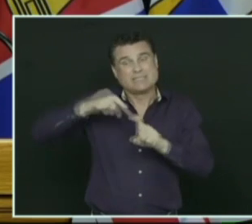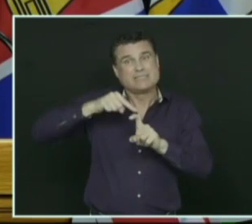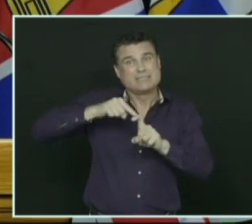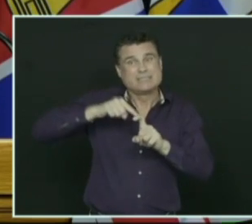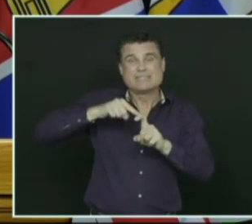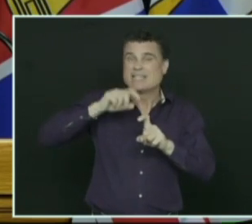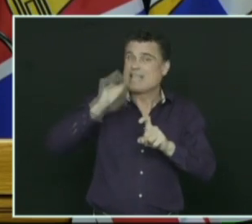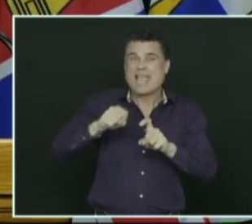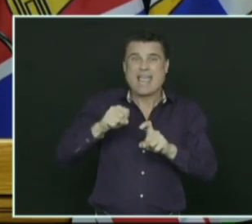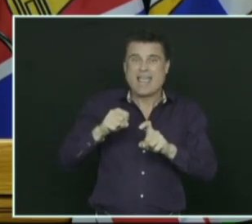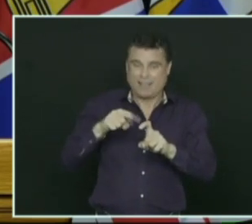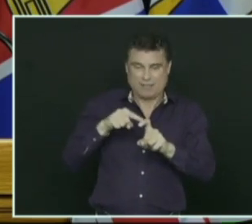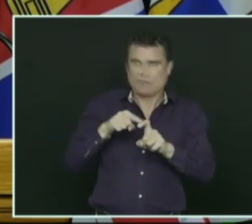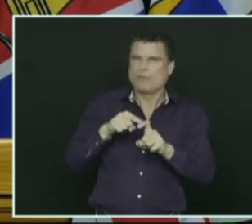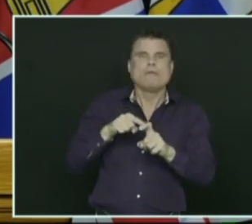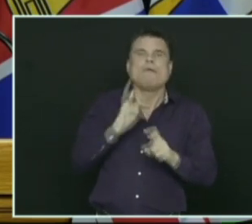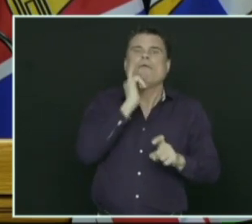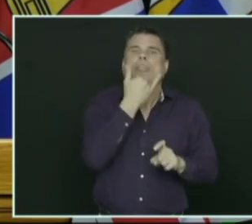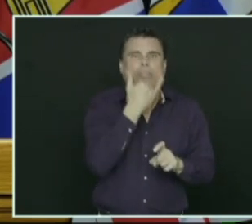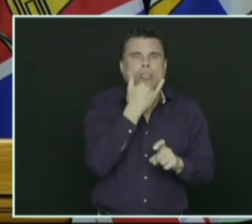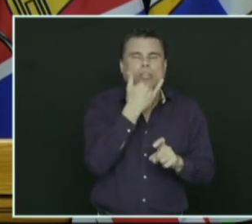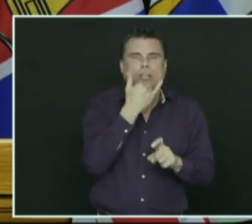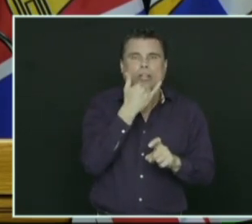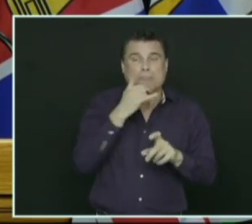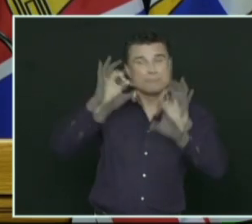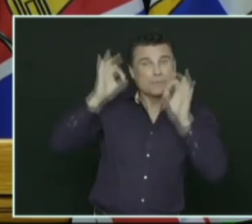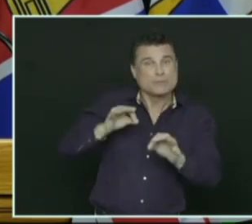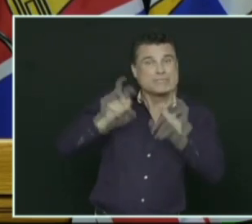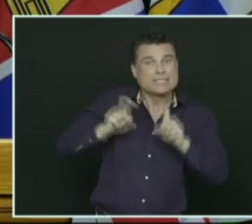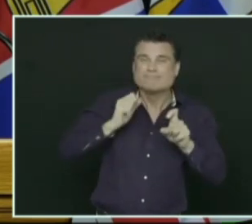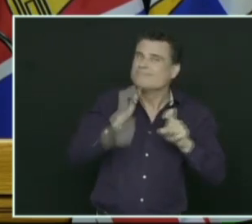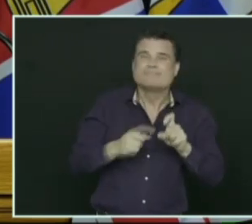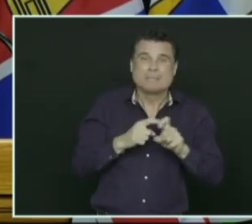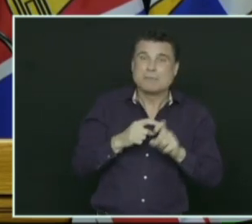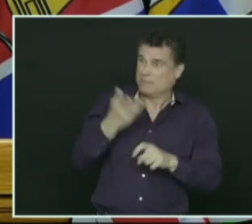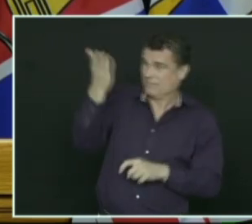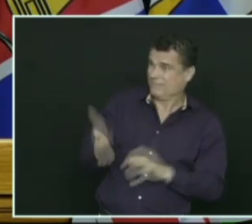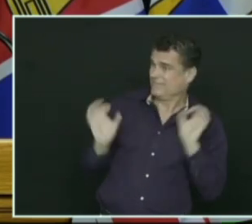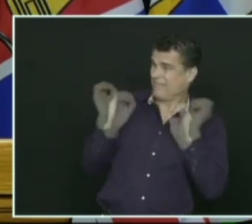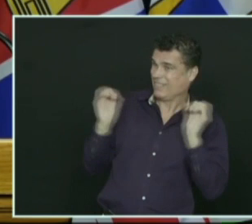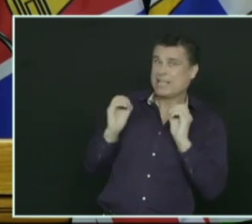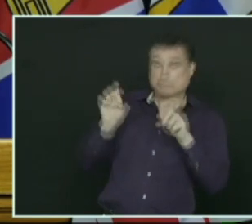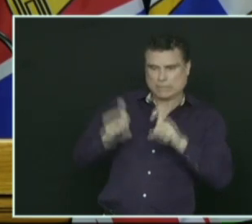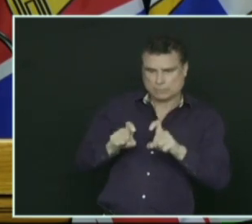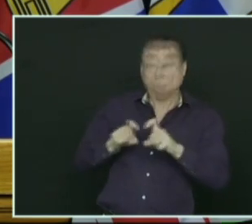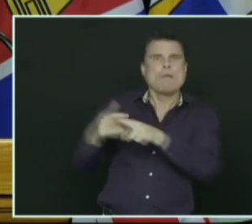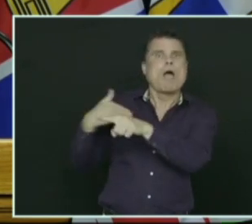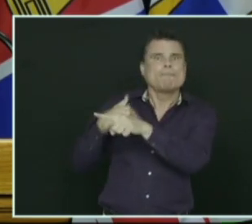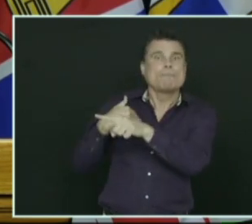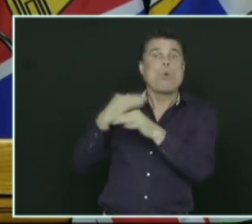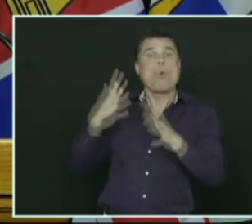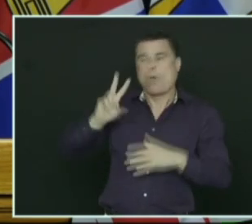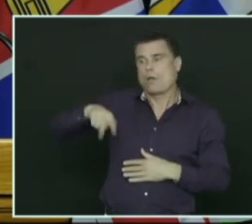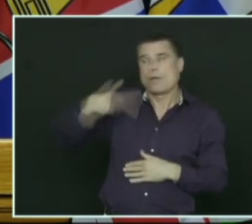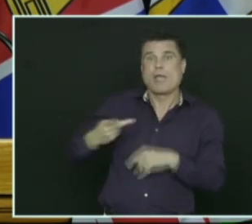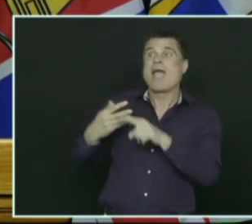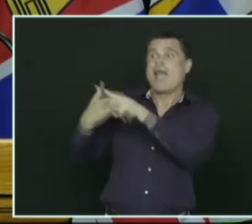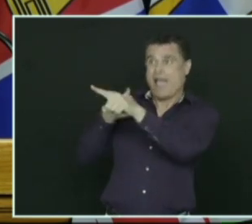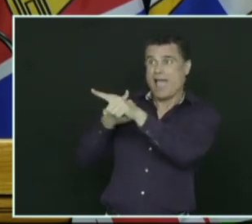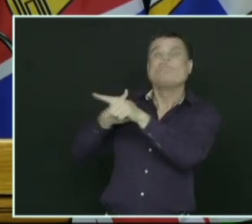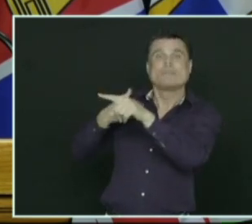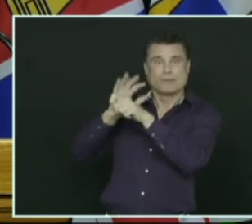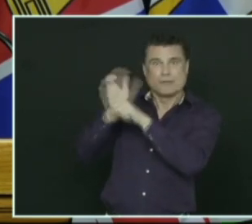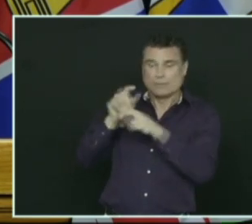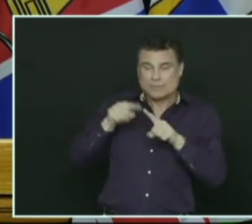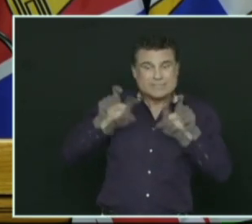wondering what you would need to see here in BC to seriously consider starting that process of returning to normalcy, and what restrictions would be